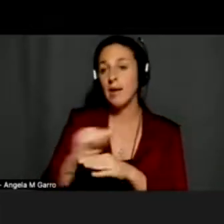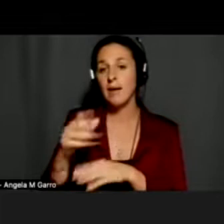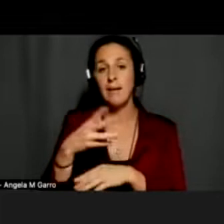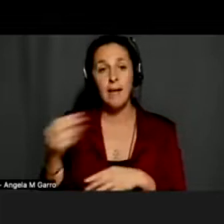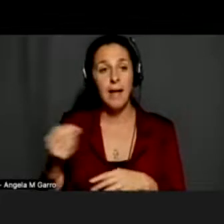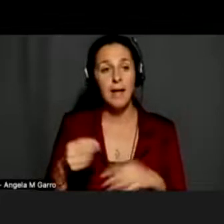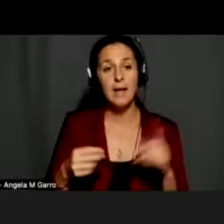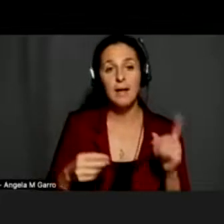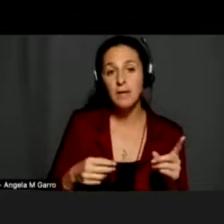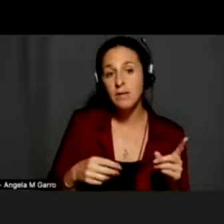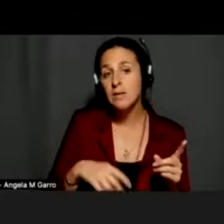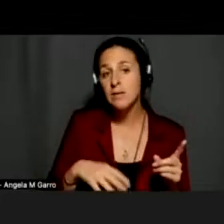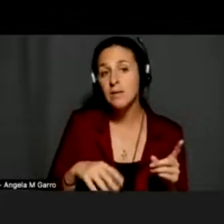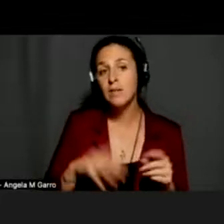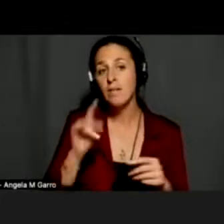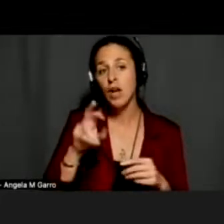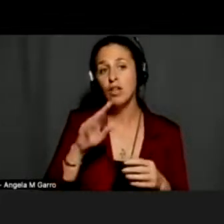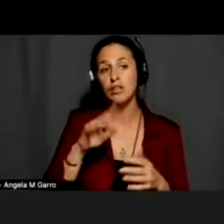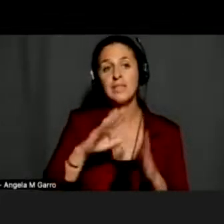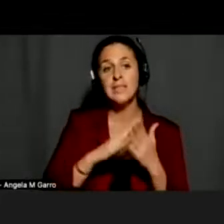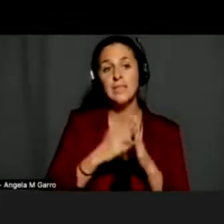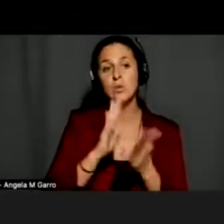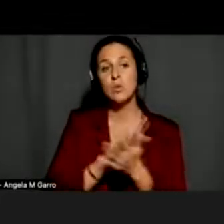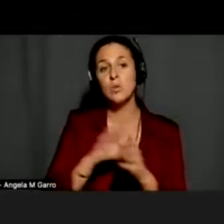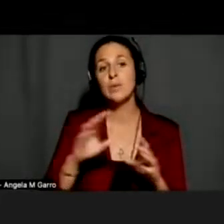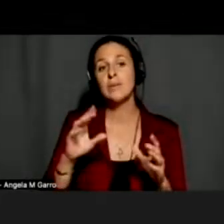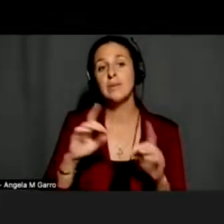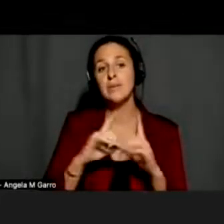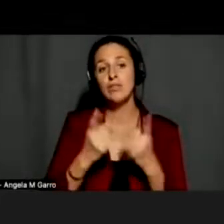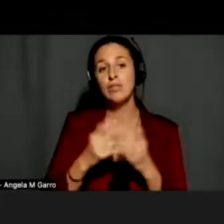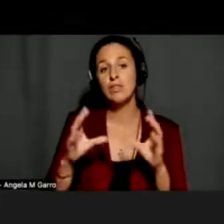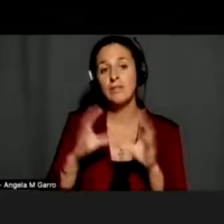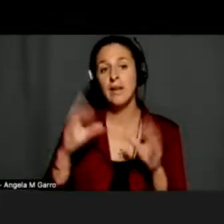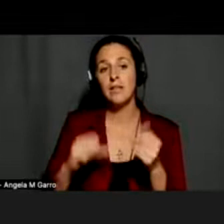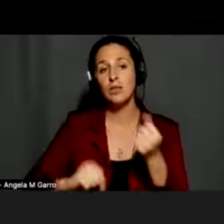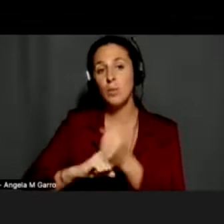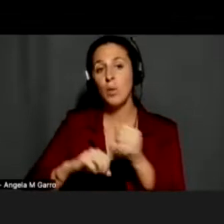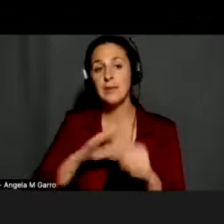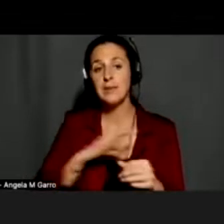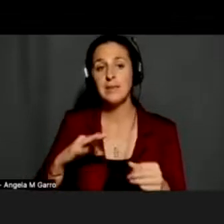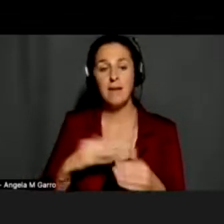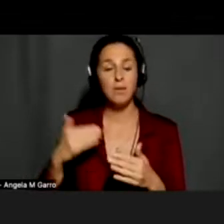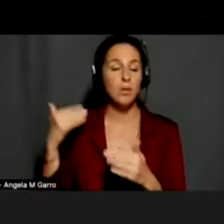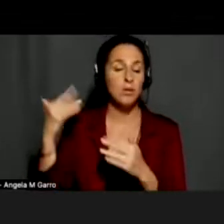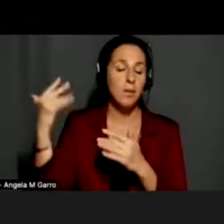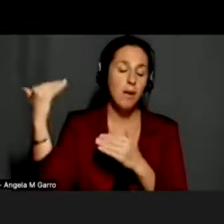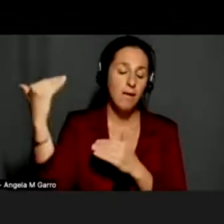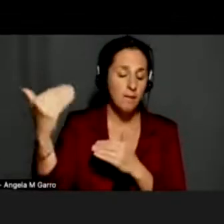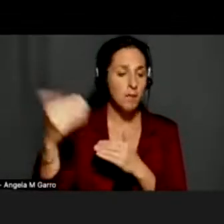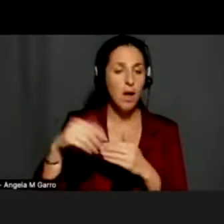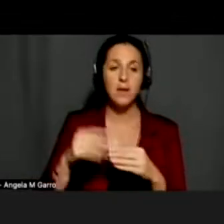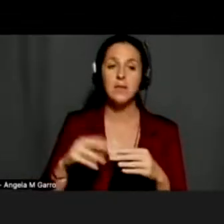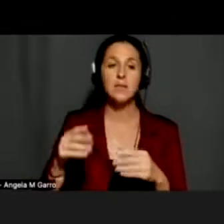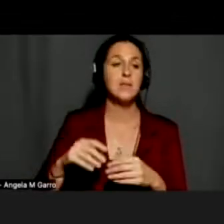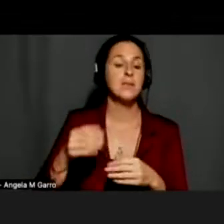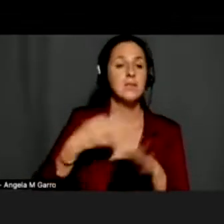whereas the San Mateo-Foster City School District certificated support staff have gone above and beyond by substituting for